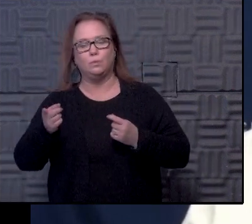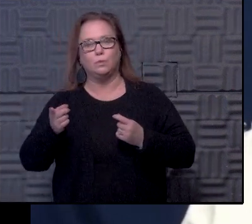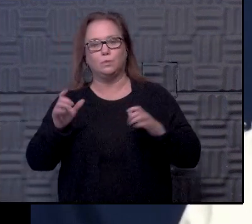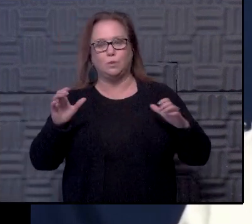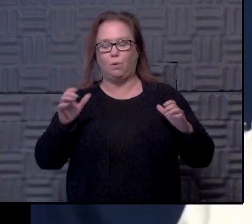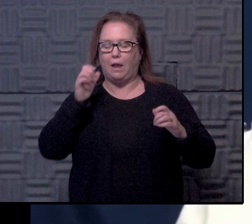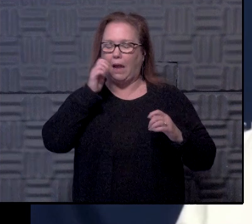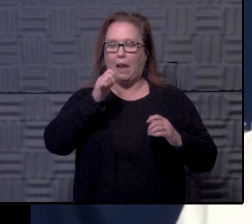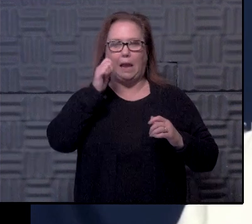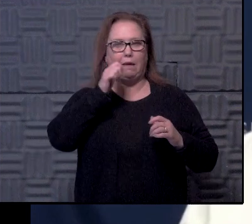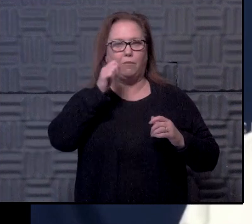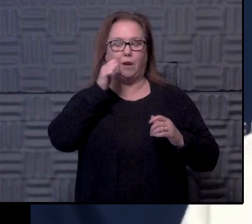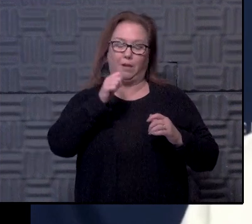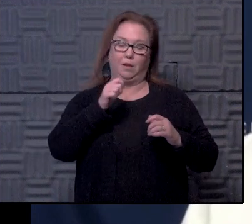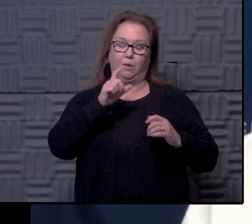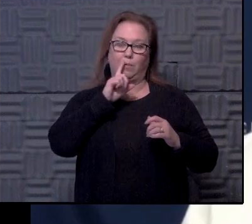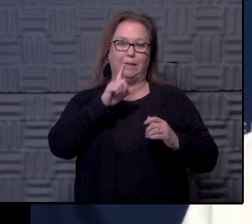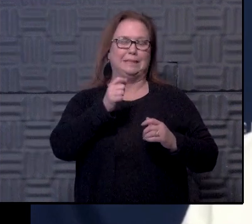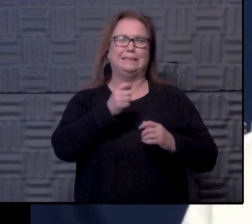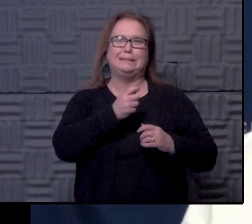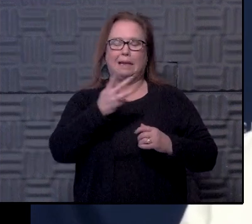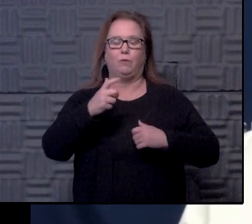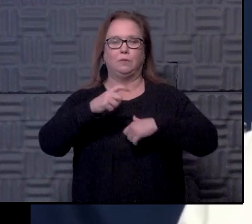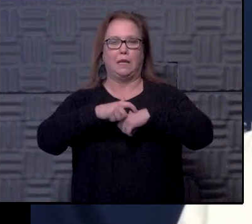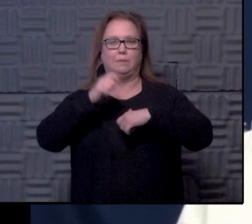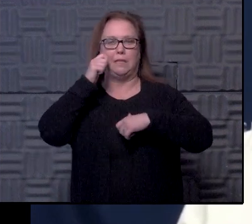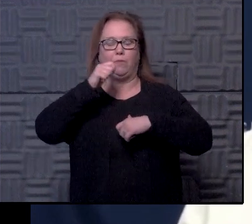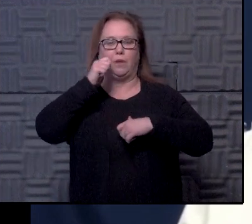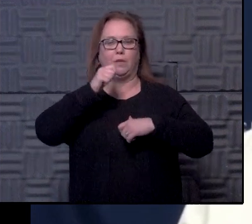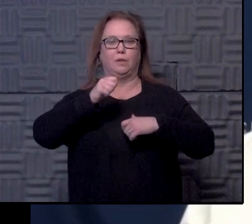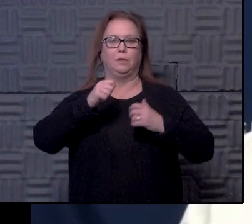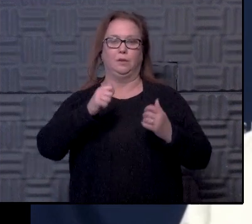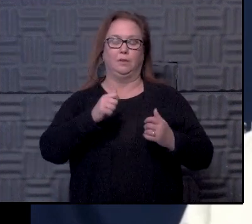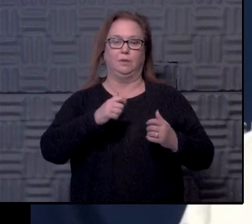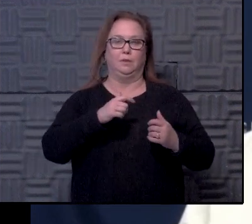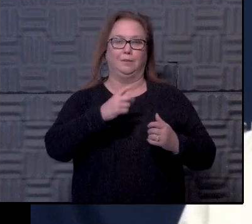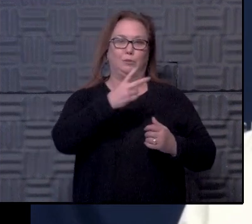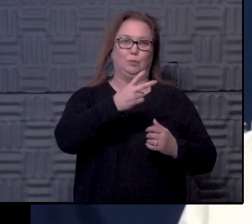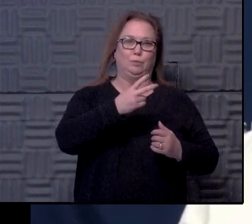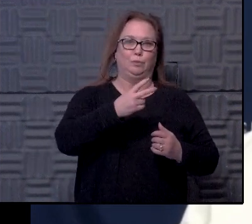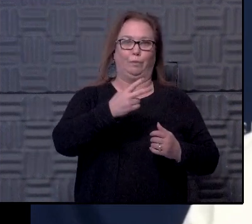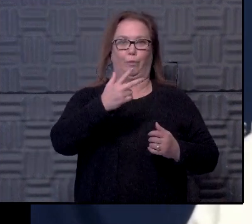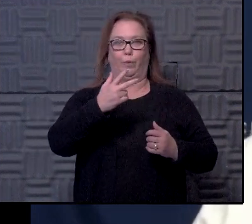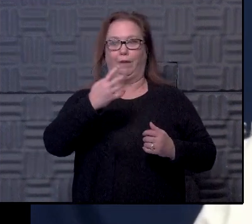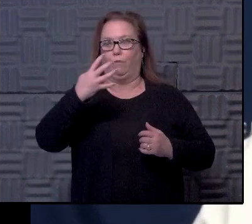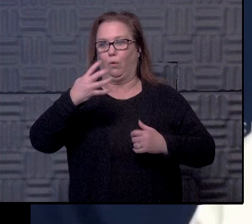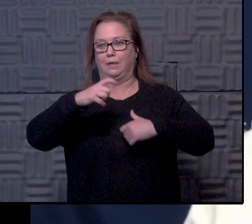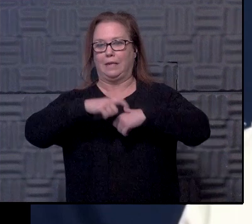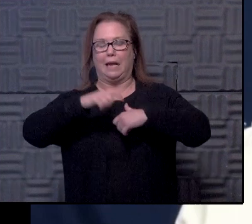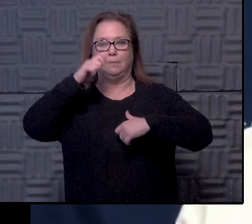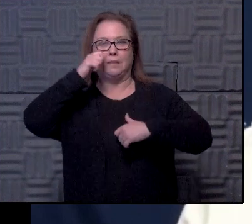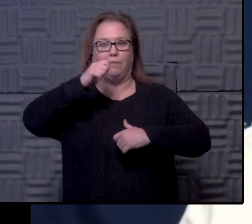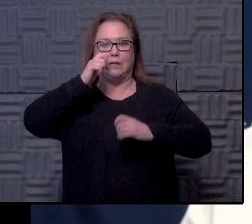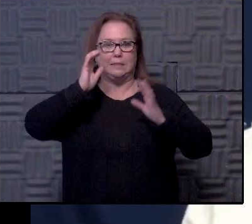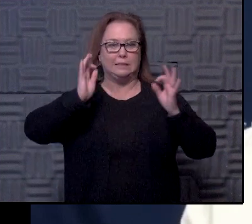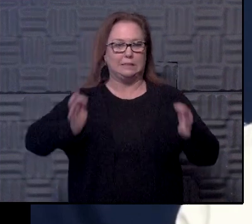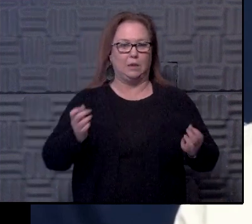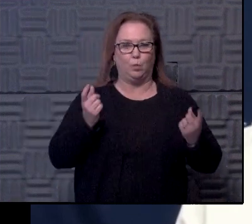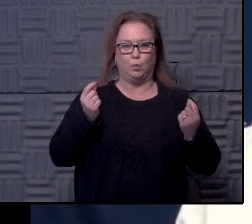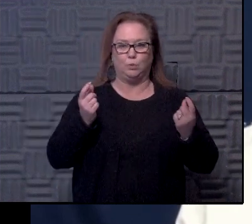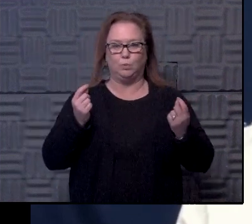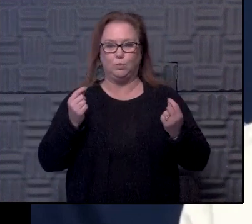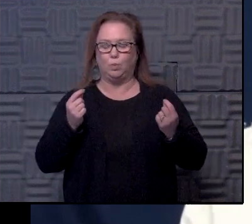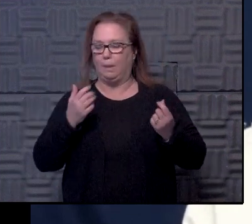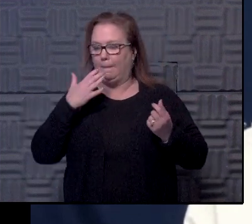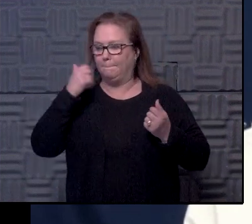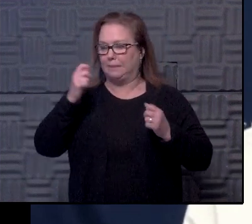actively every day, actually more than every day, several times a day, at least 2 and more like 4 on most days, deciding what do we need to do, where is the best place